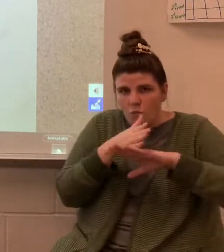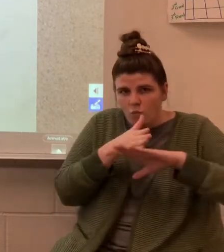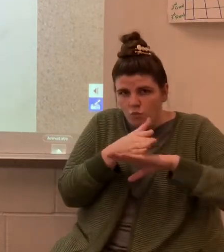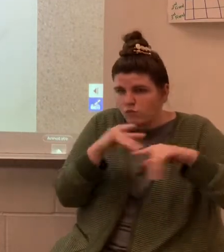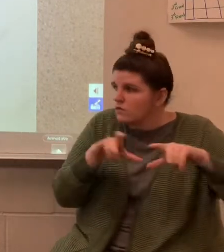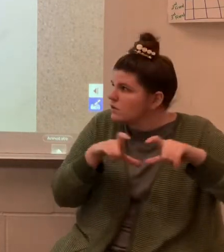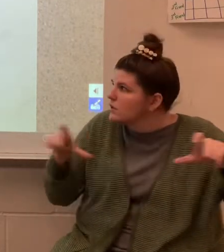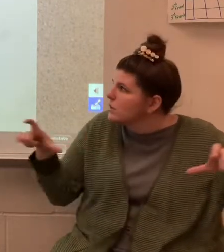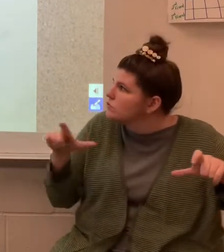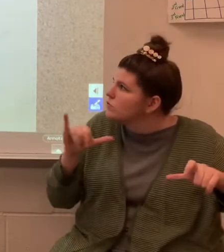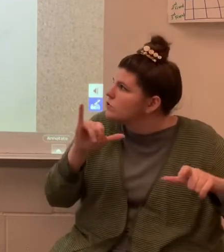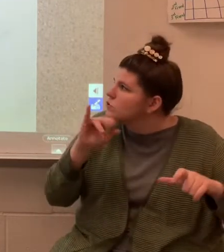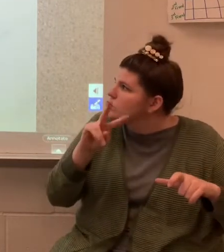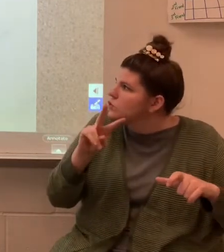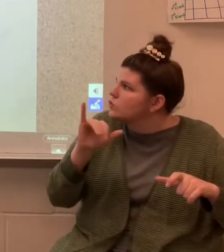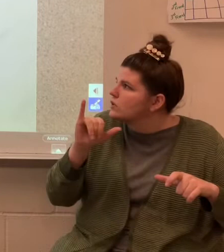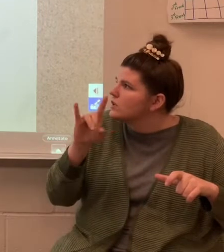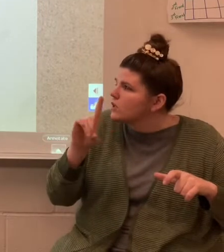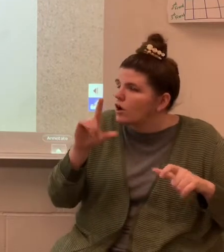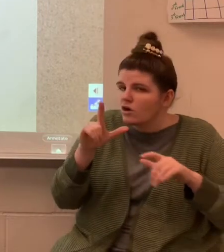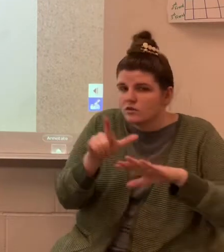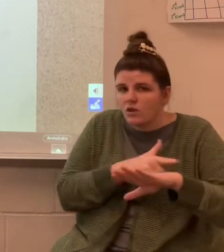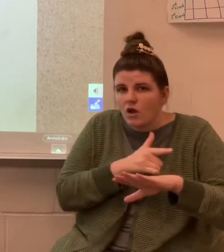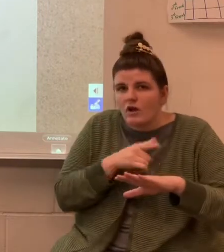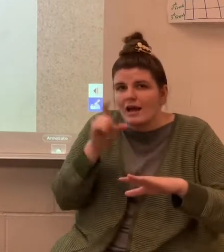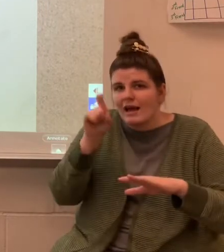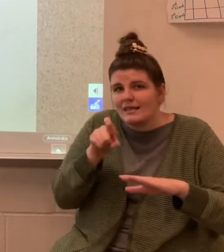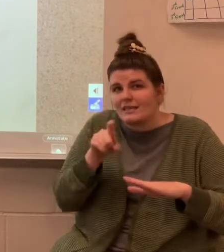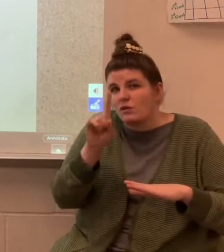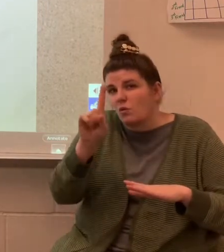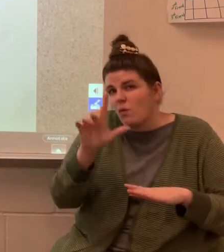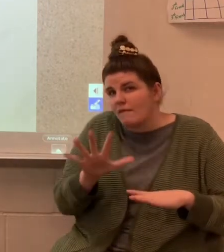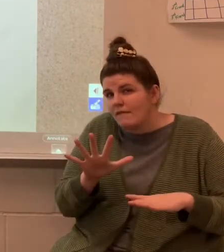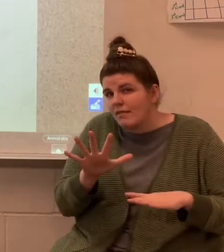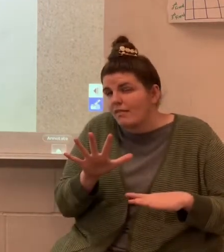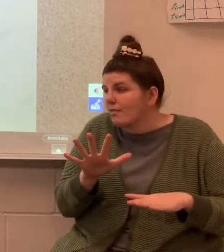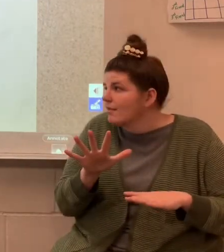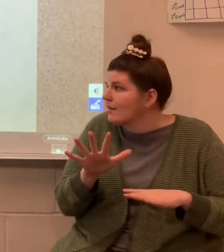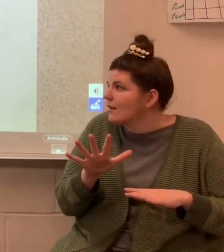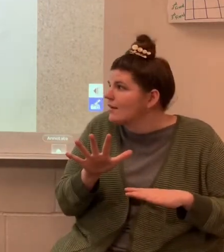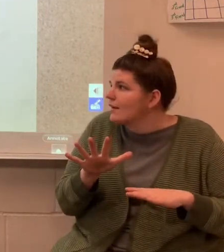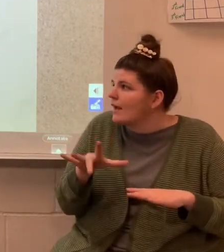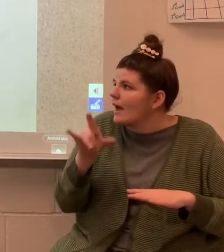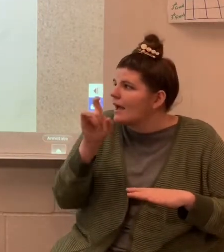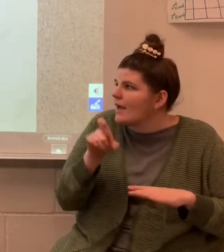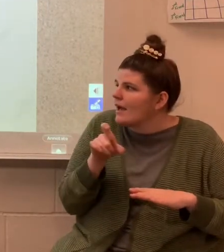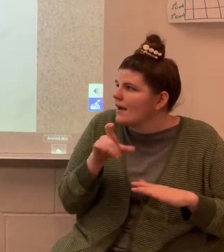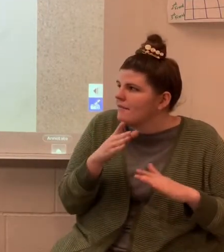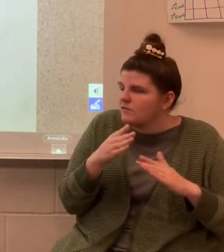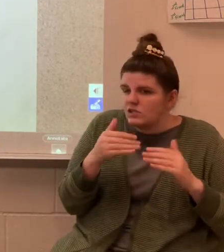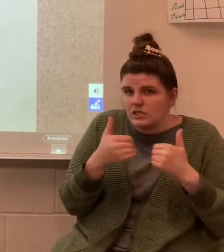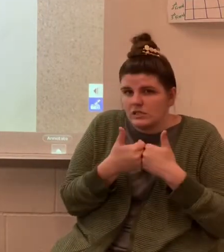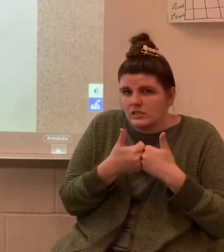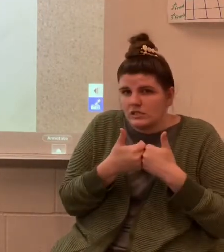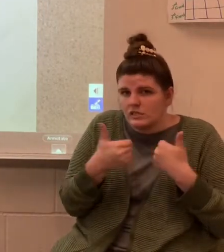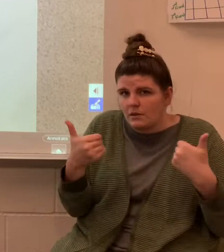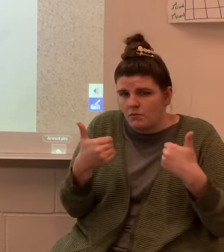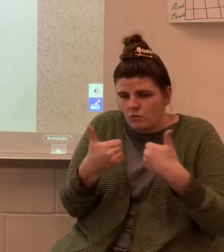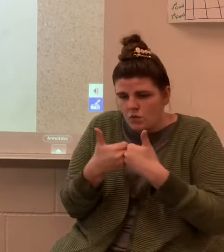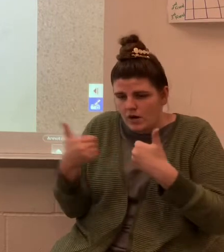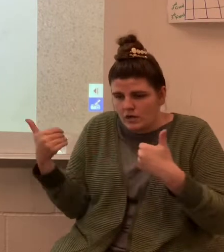2, okay? And I need 1/5 sections. So I have to take these and divide them